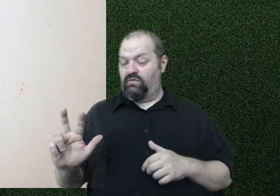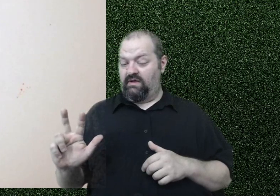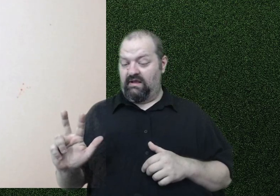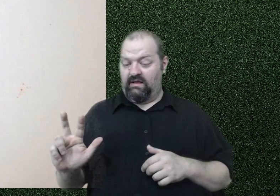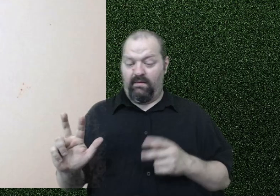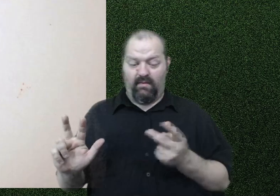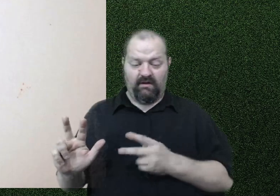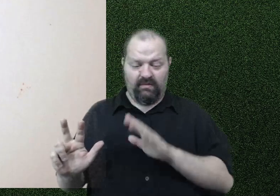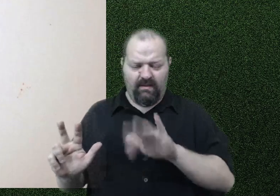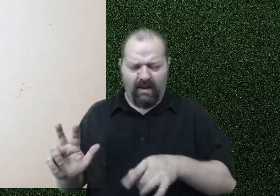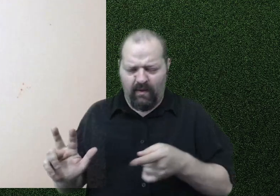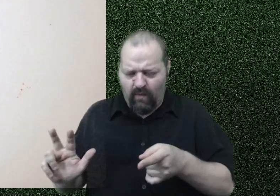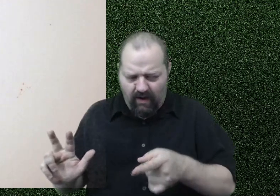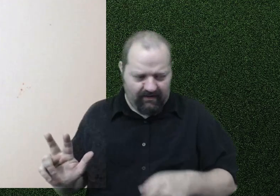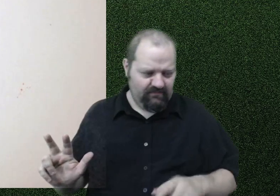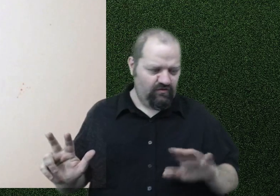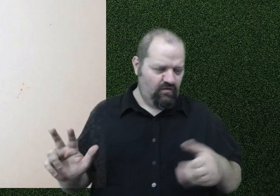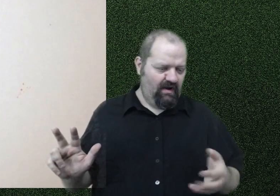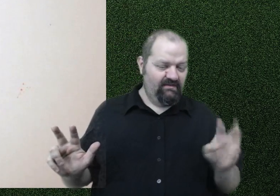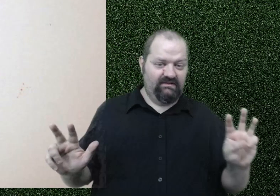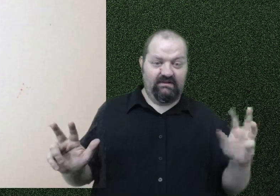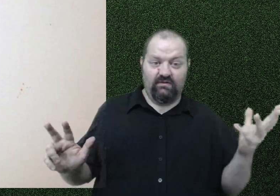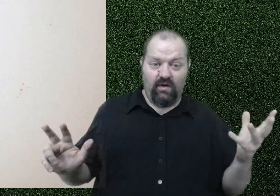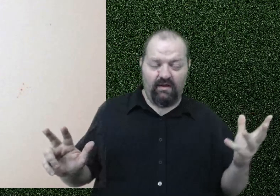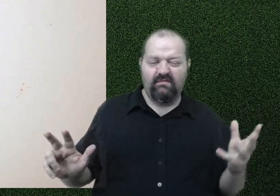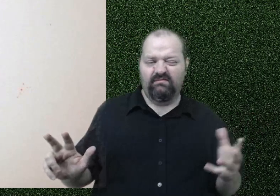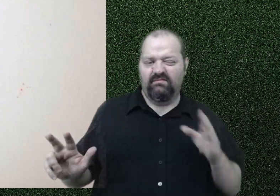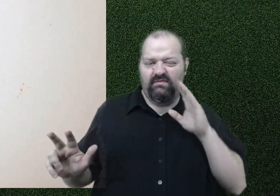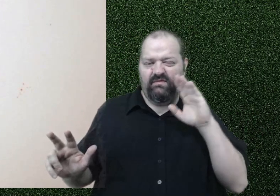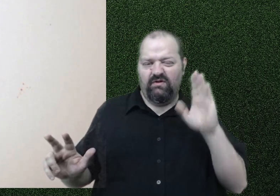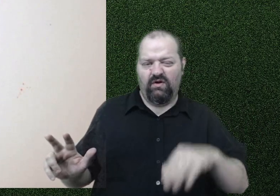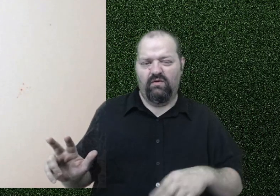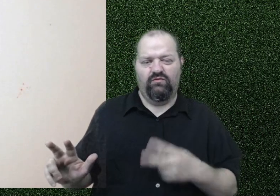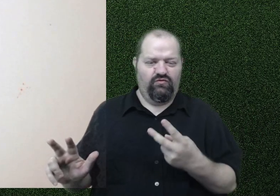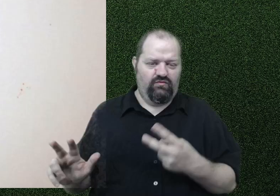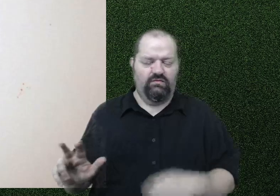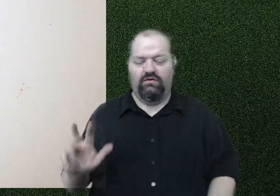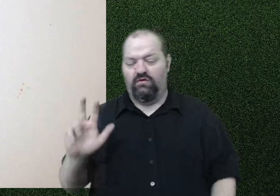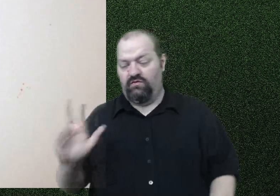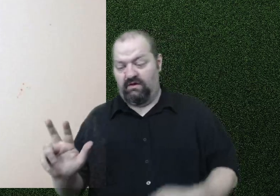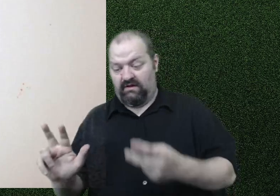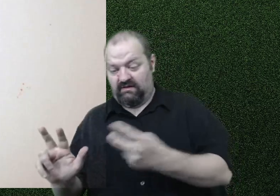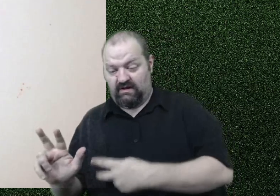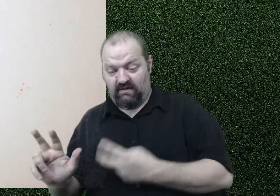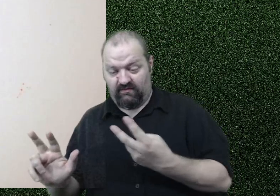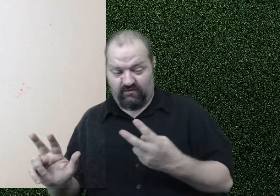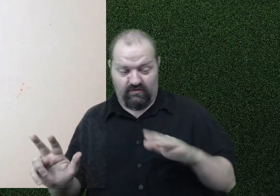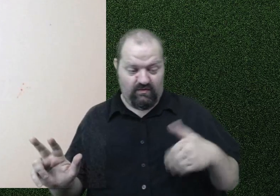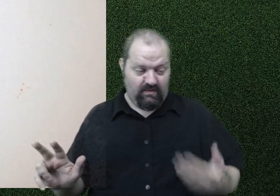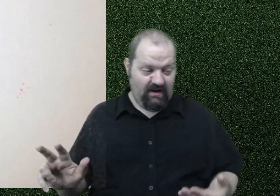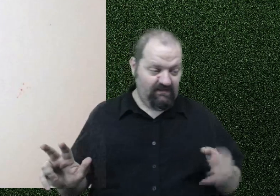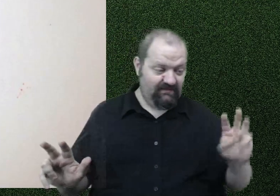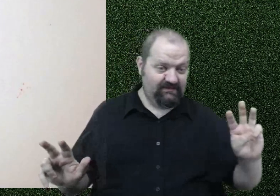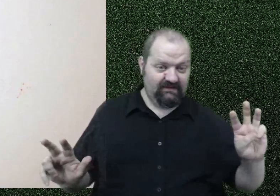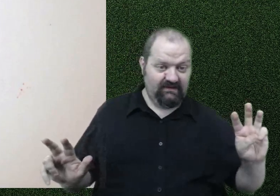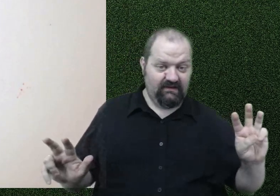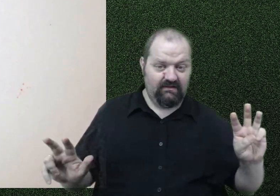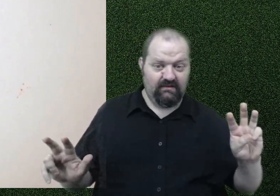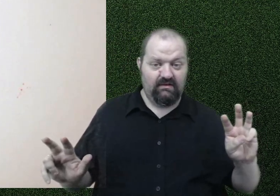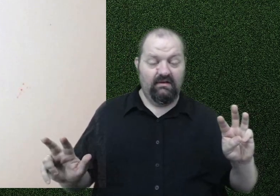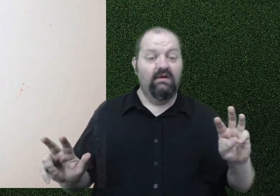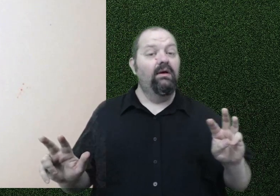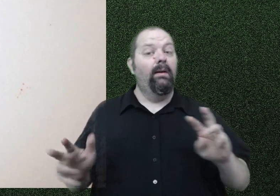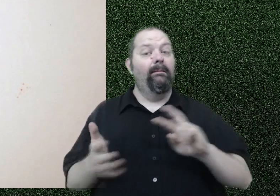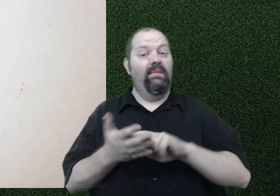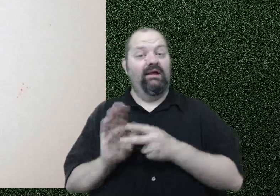get the 6? You know, I have to multiply 3 by 2 to get 6. So the only possibility, if this